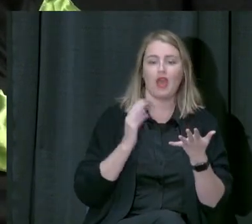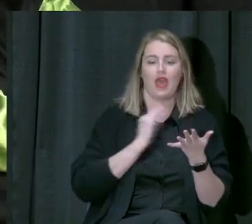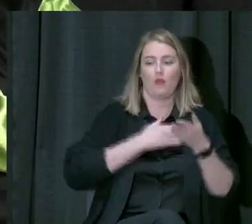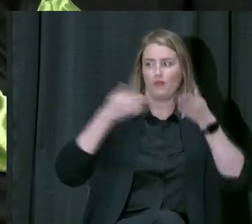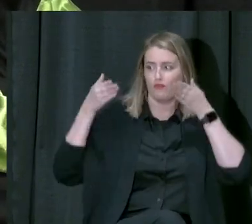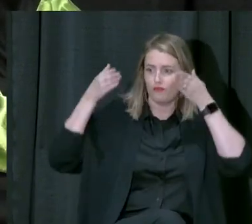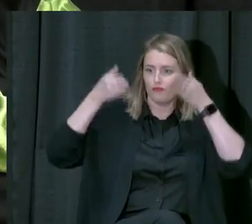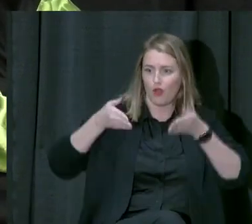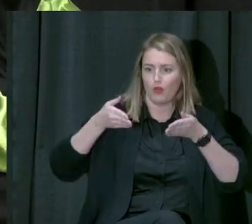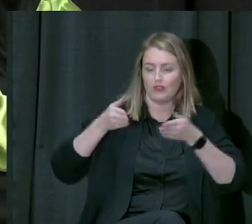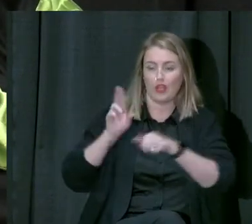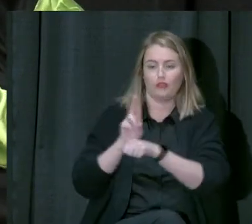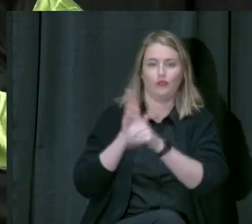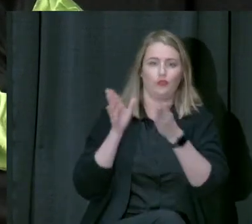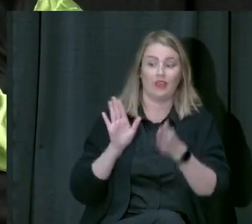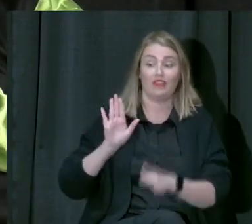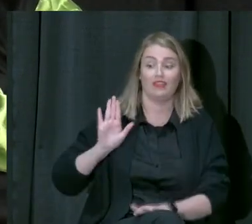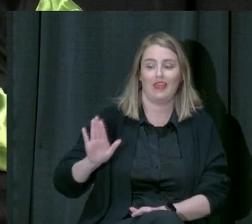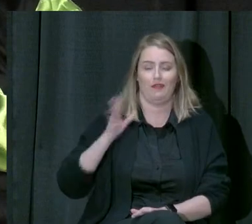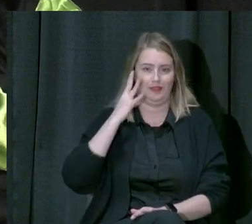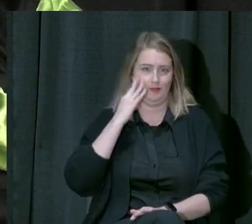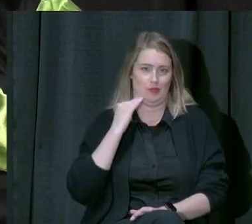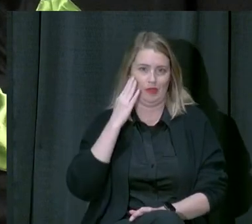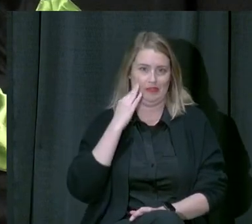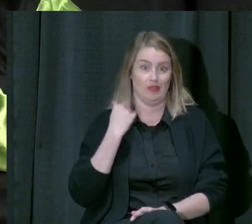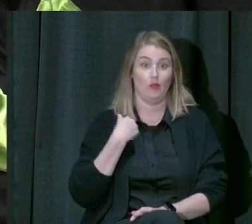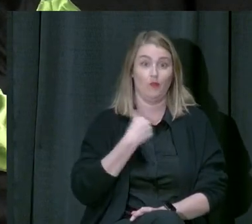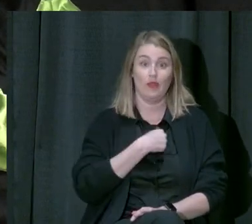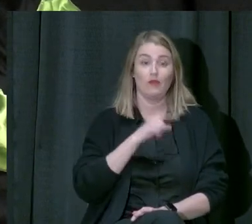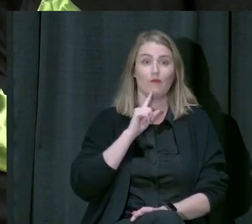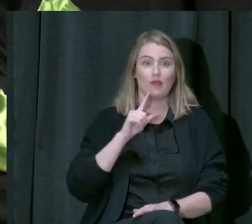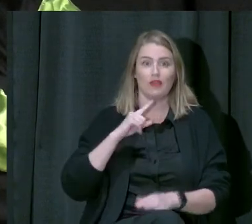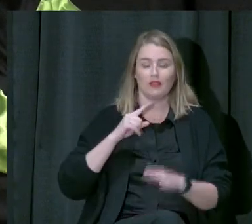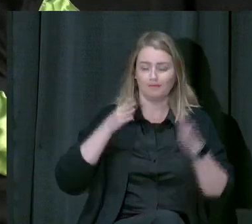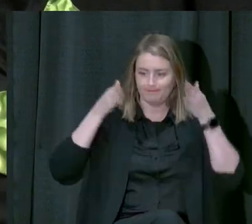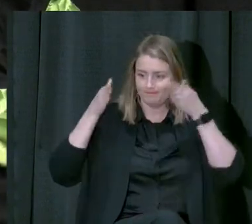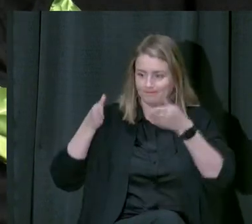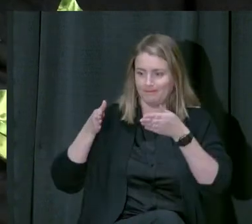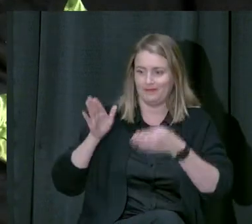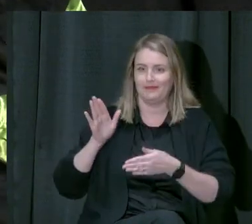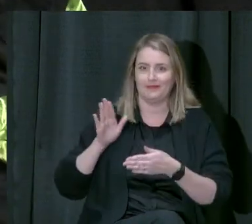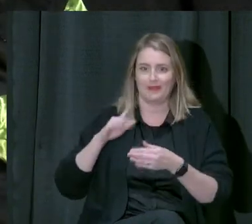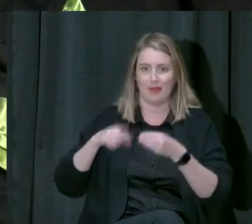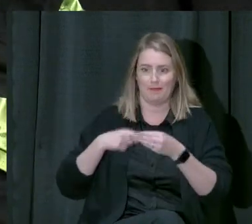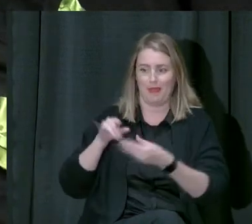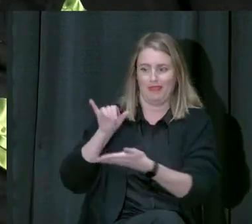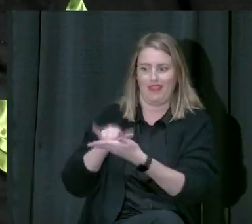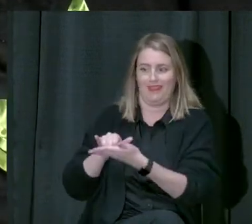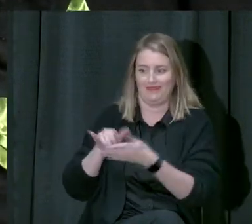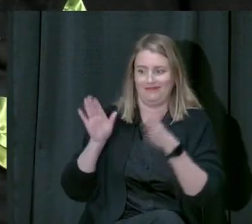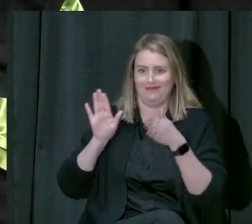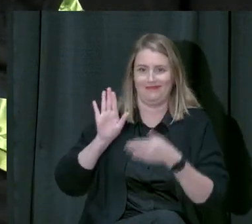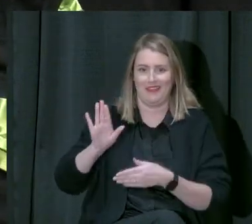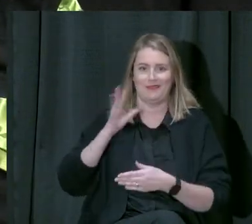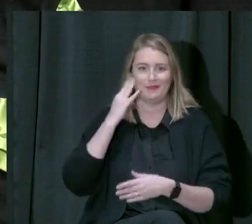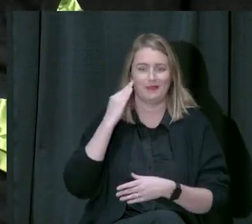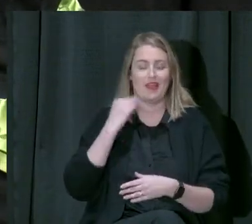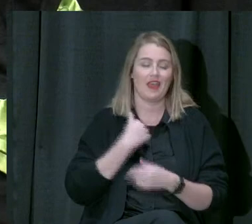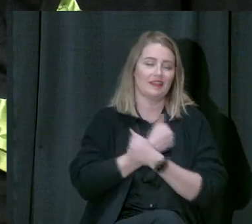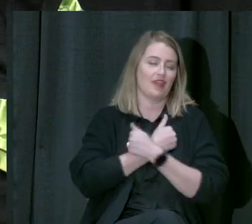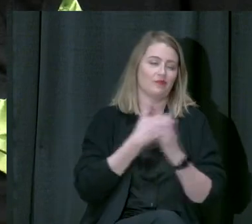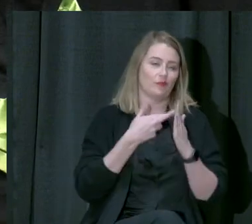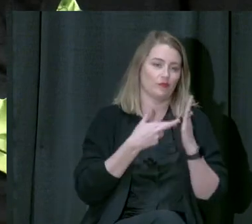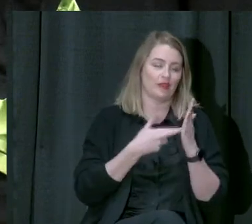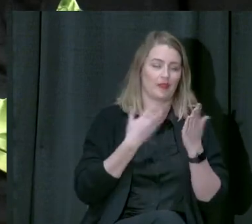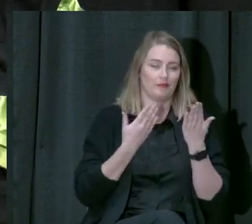on the user experience. That we really are about the user experience. I love the rules. I literally am probably one of only a